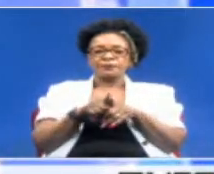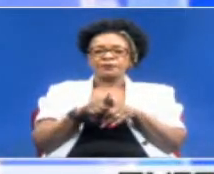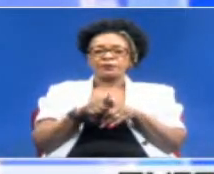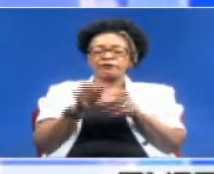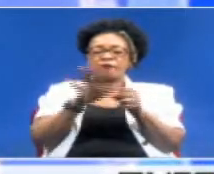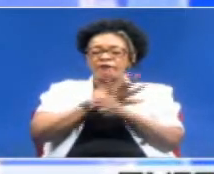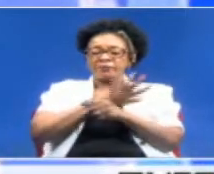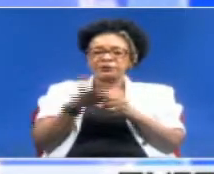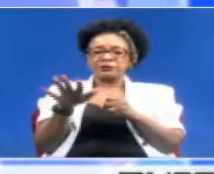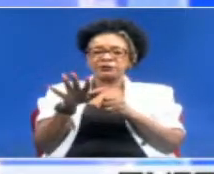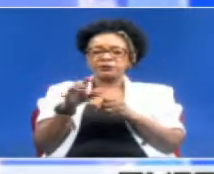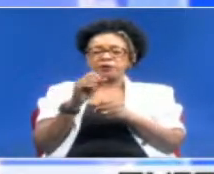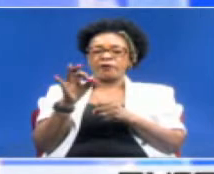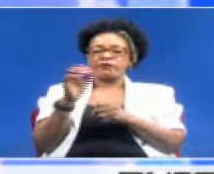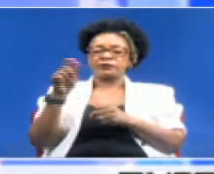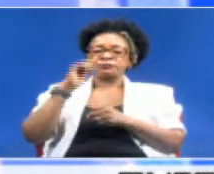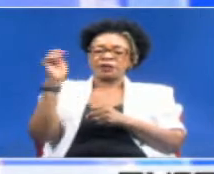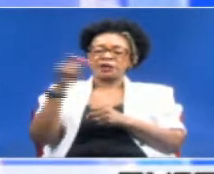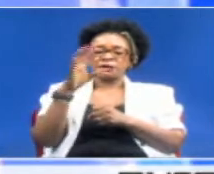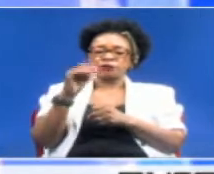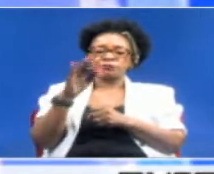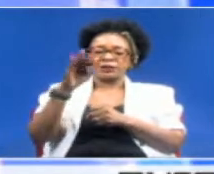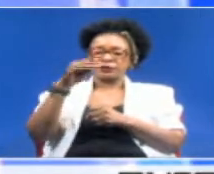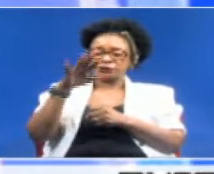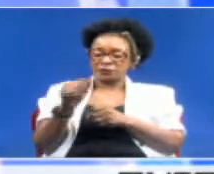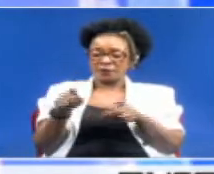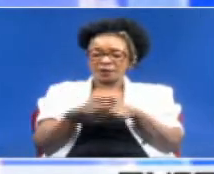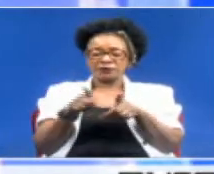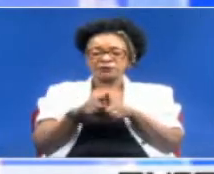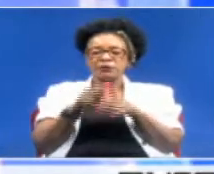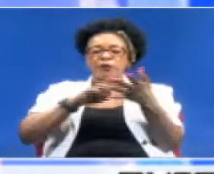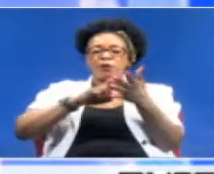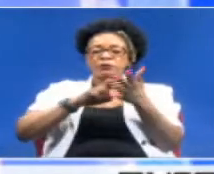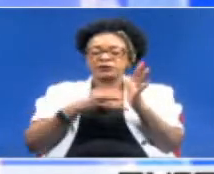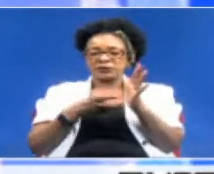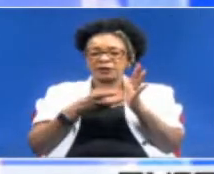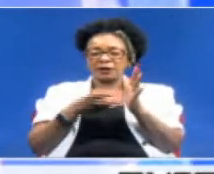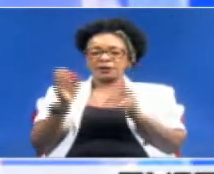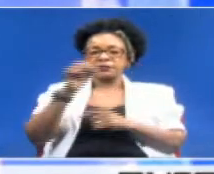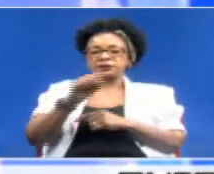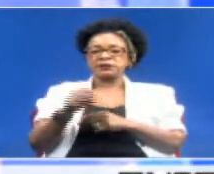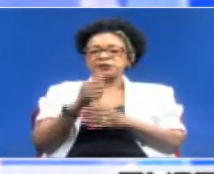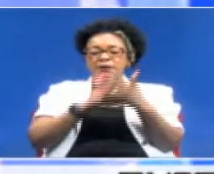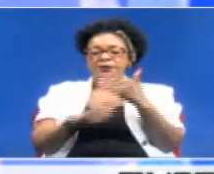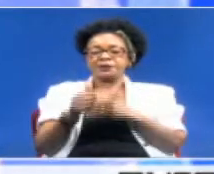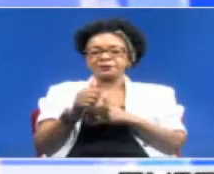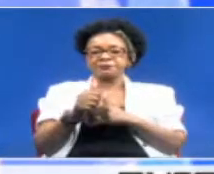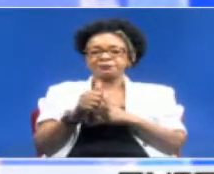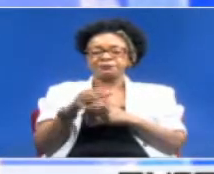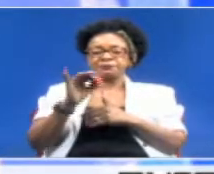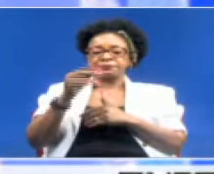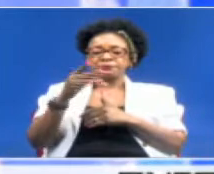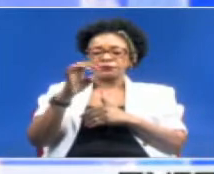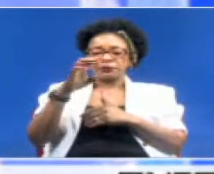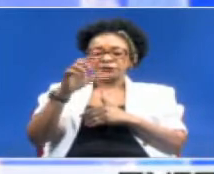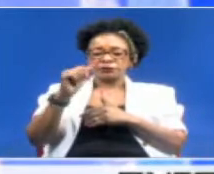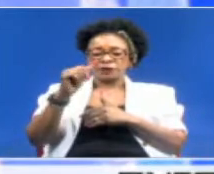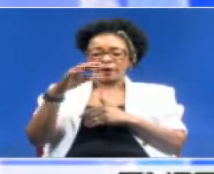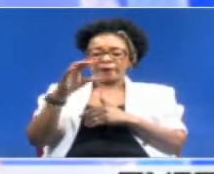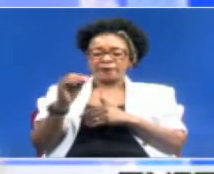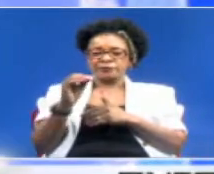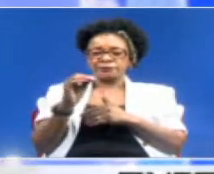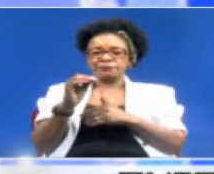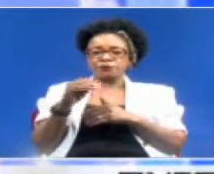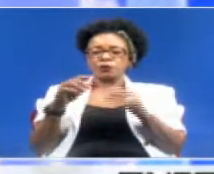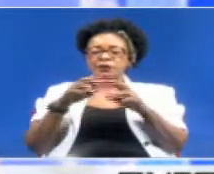fulfillment of Kenya's obligation as a contracting state under the Chicago Convention on